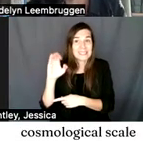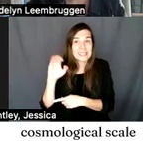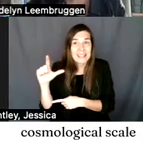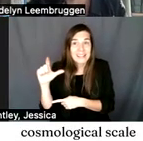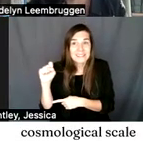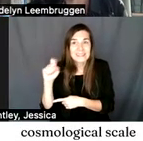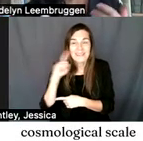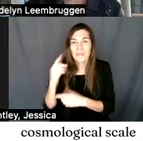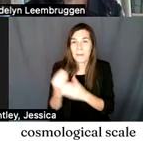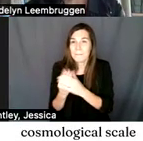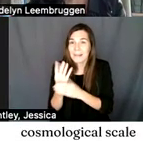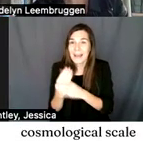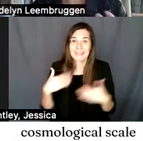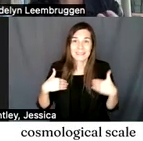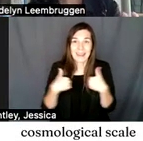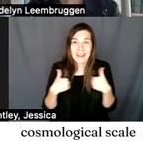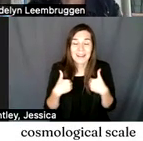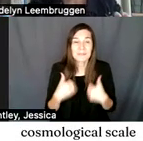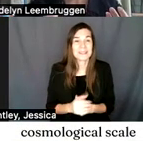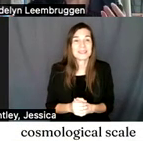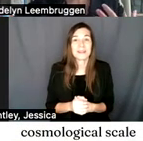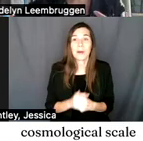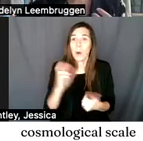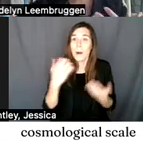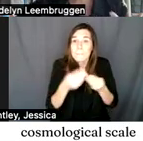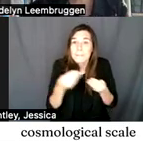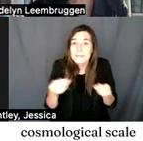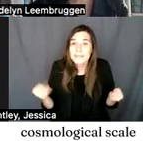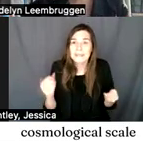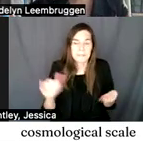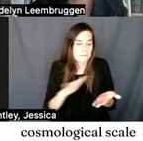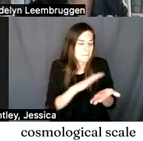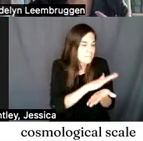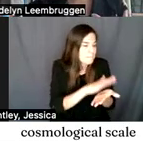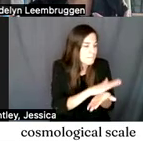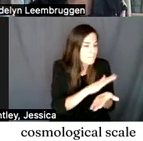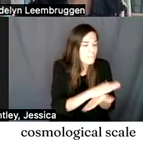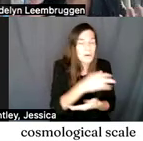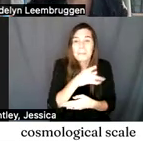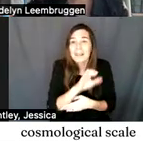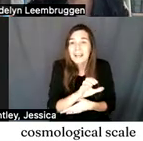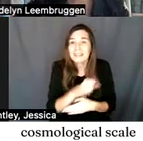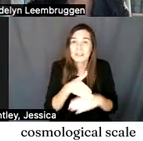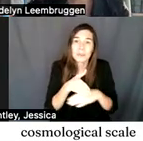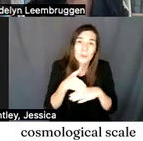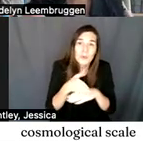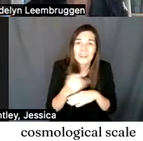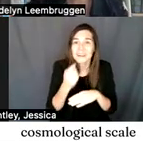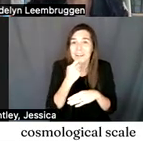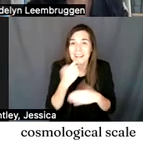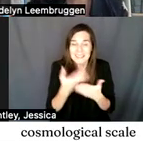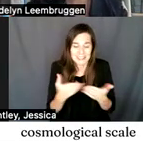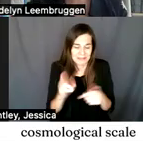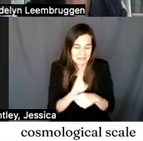animals, or the materials like paper and plastic and wood and glass, the materials that we use every day. We can